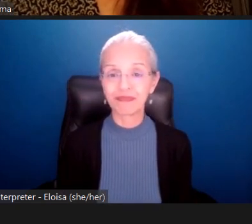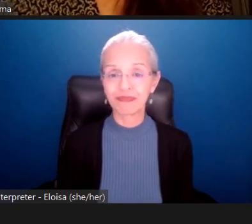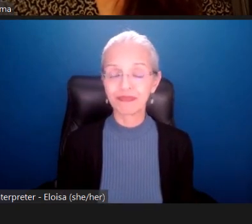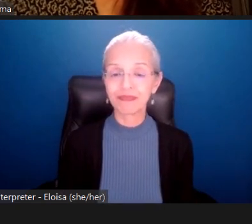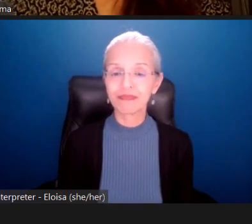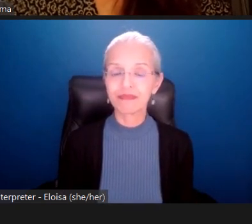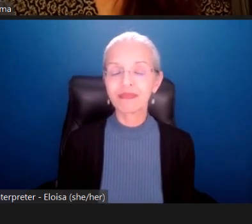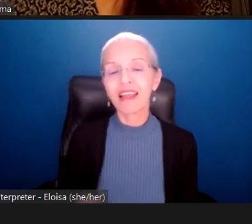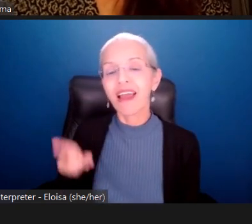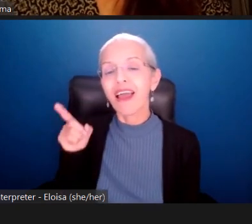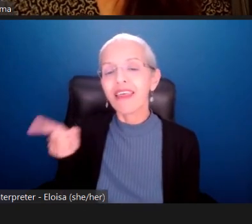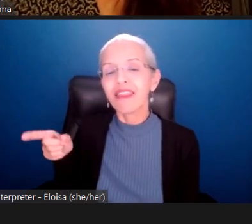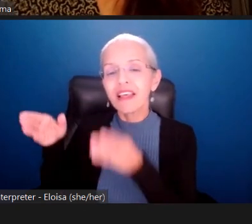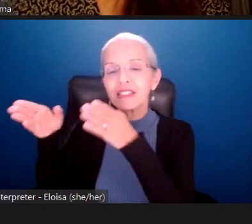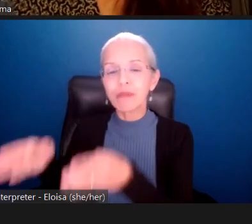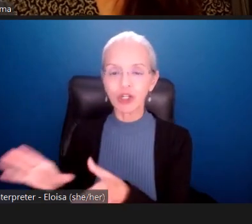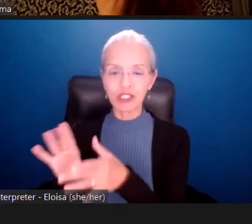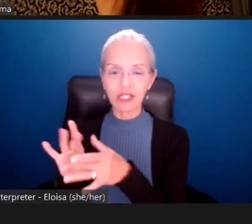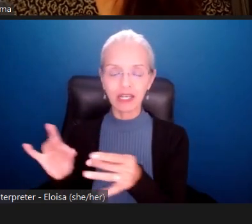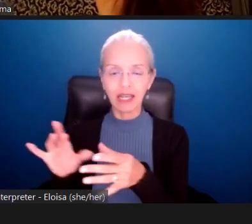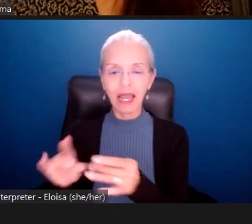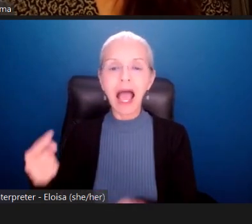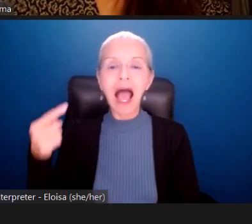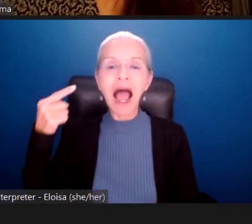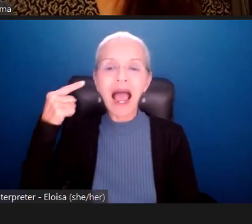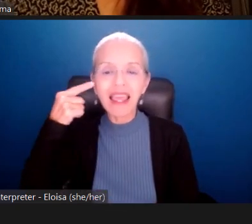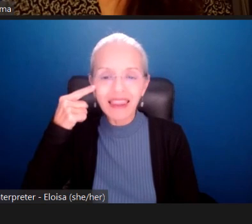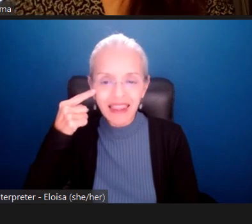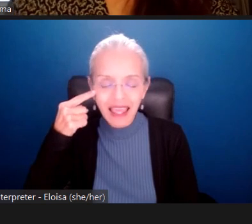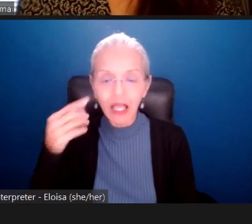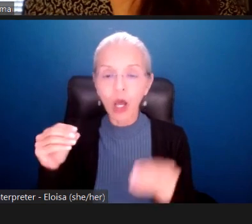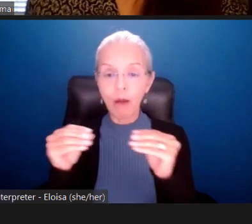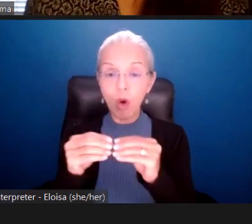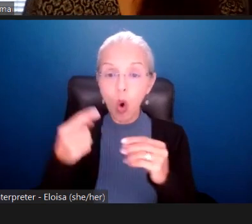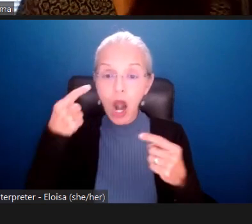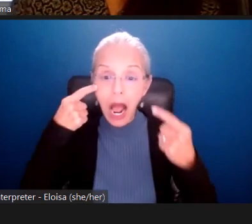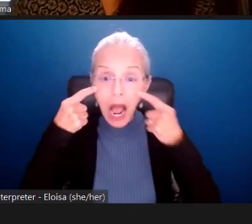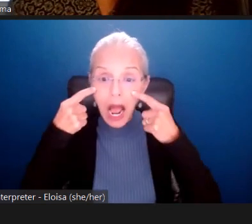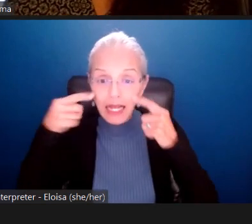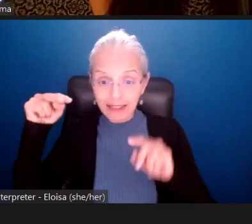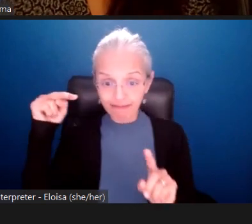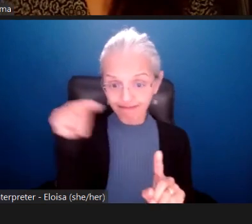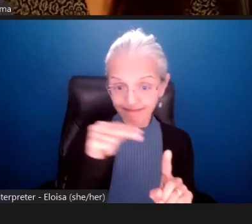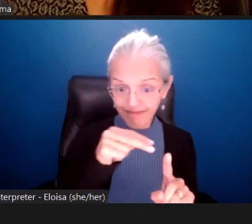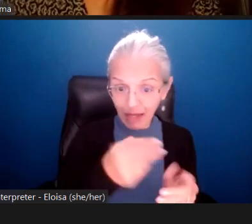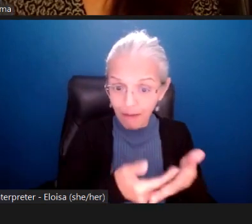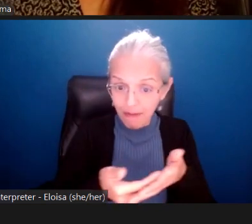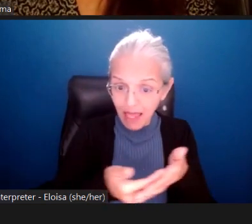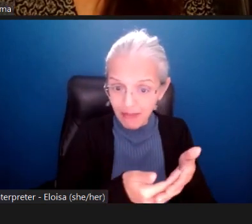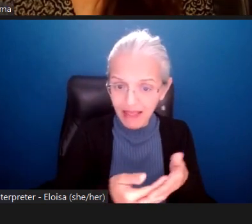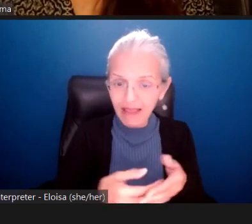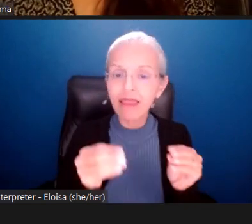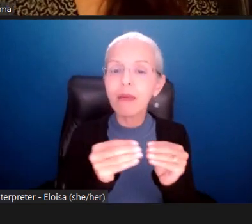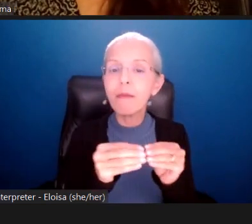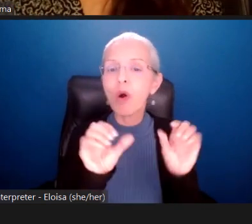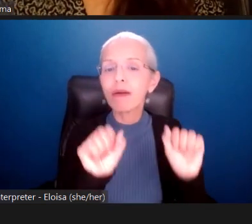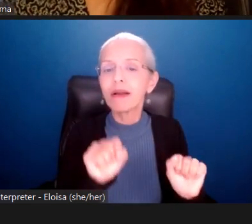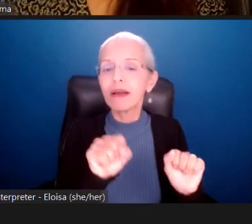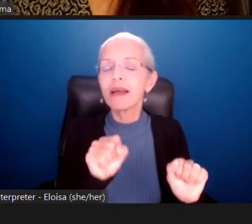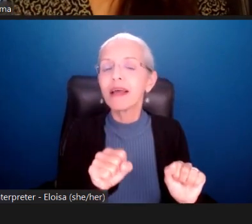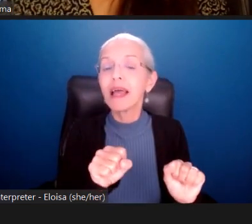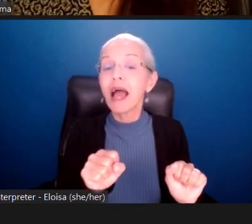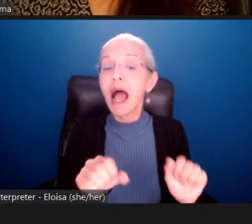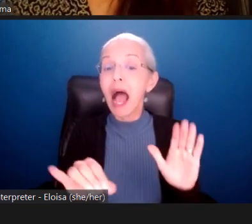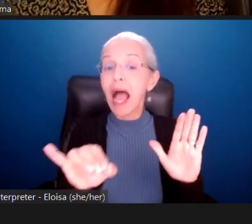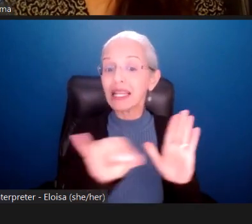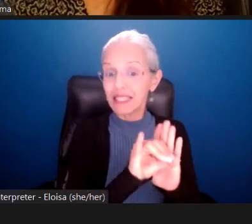And this person is saying, I think more eyes on the baby, the likelier they are to be identified. And families